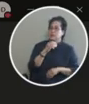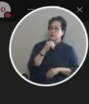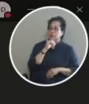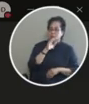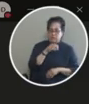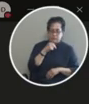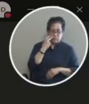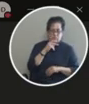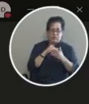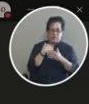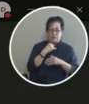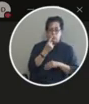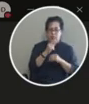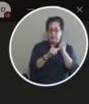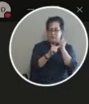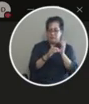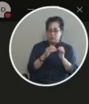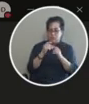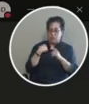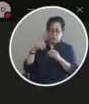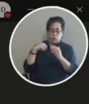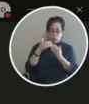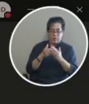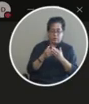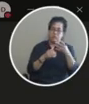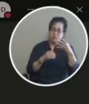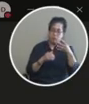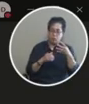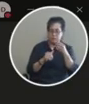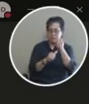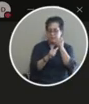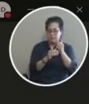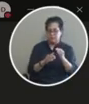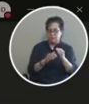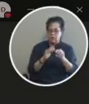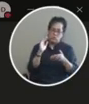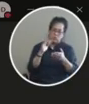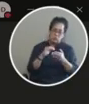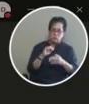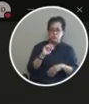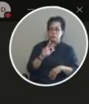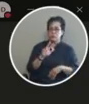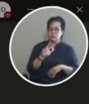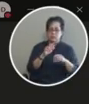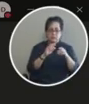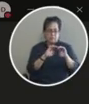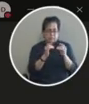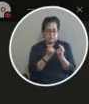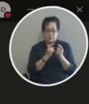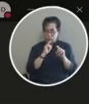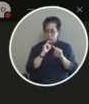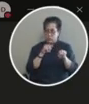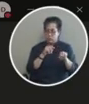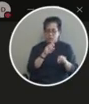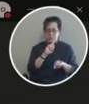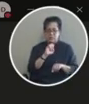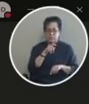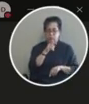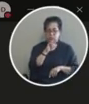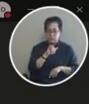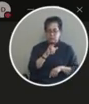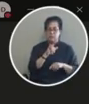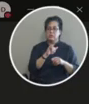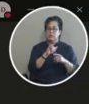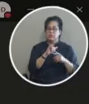one assistant. When I got here, there were 4 assistants. I reduced it by 3. The council directed that those deputies be put back in